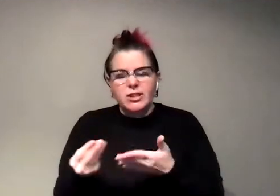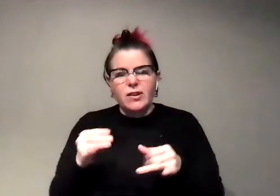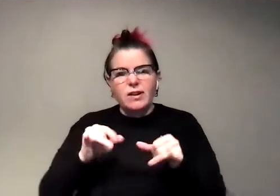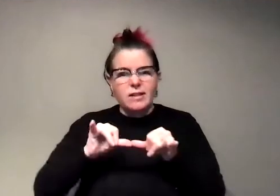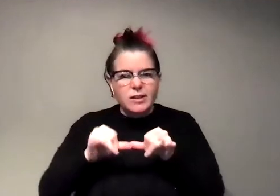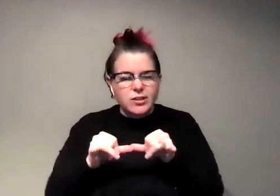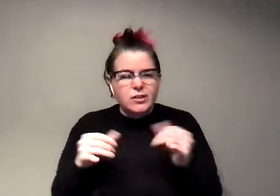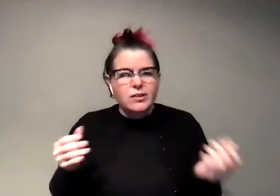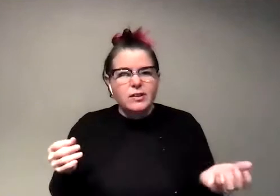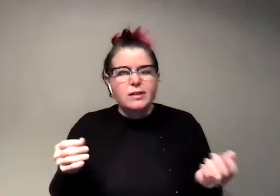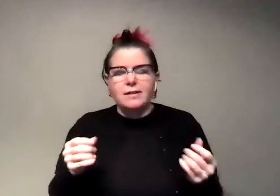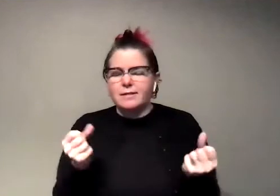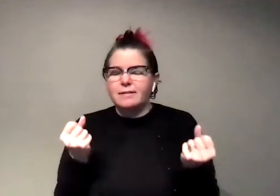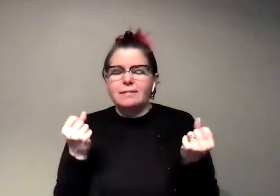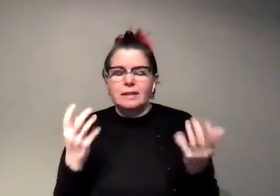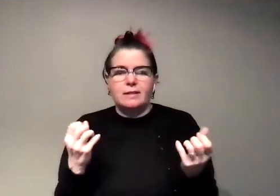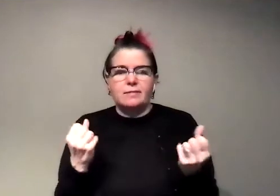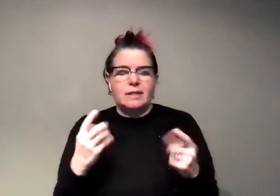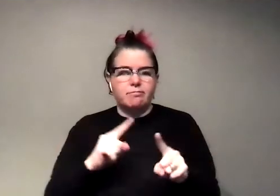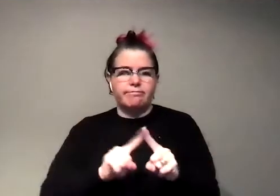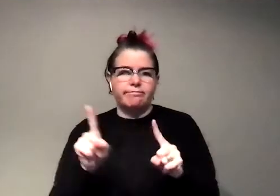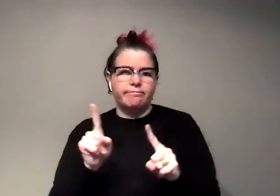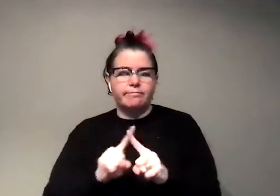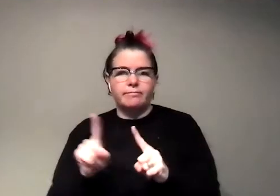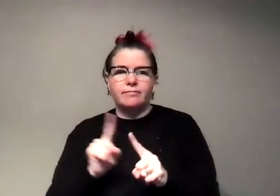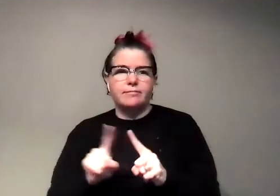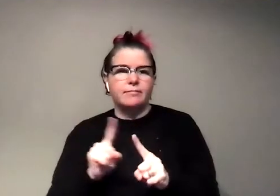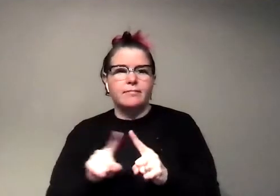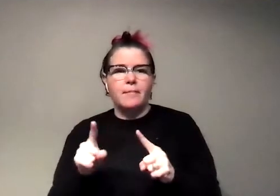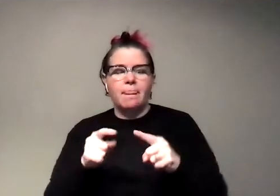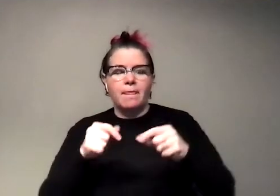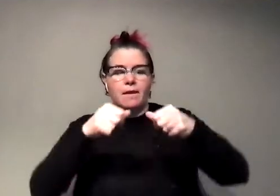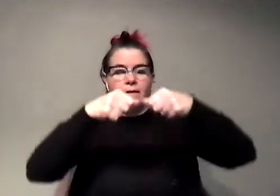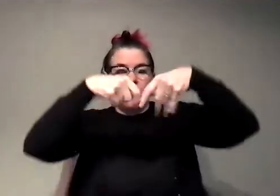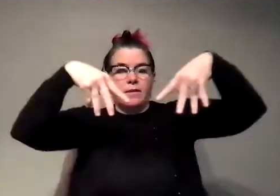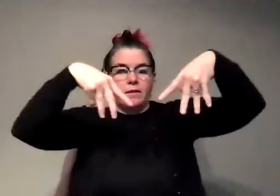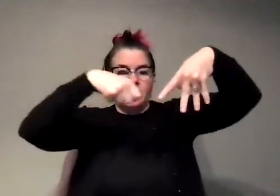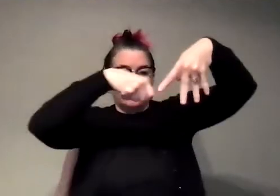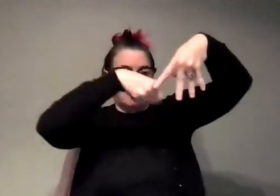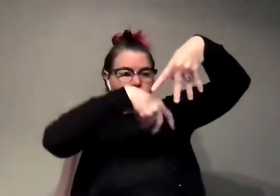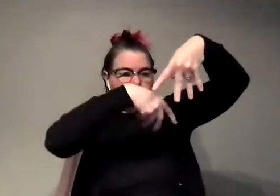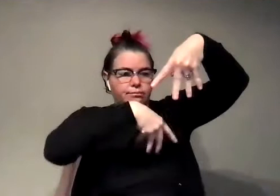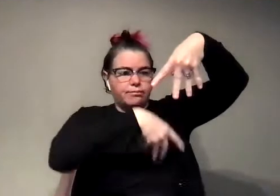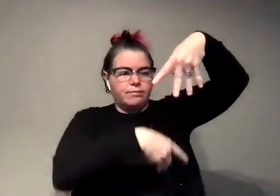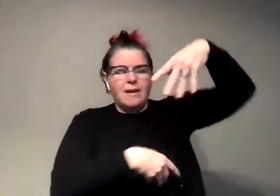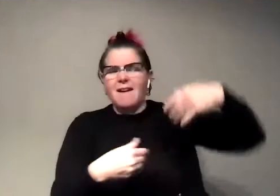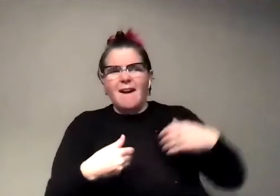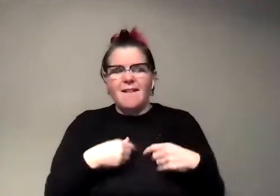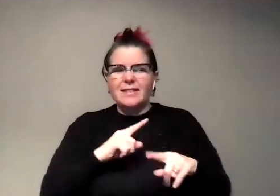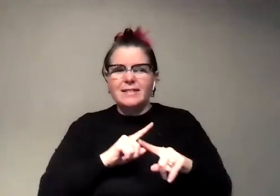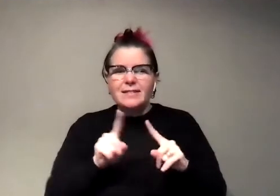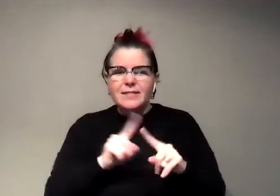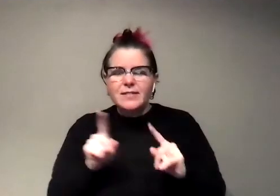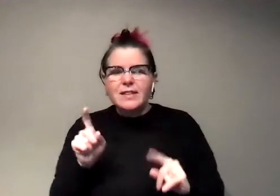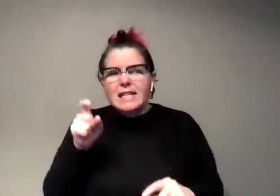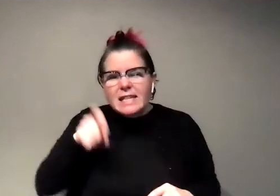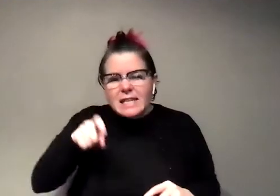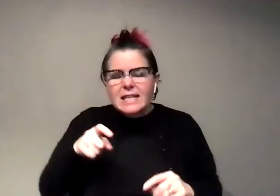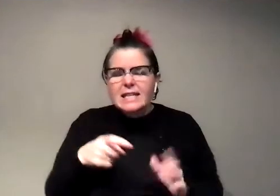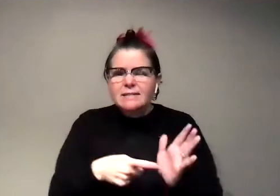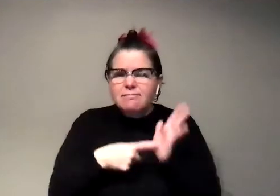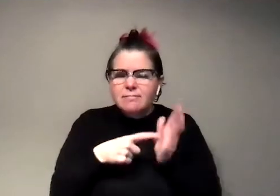engineering. There's a lot of different subsections because there's a lot of different needs that have come up, and